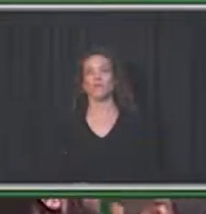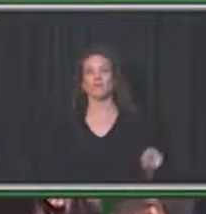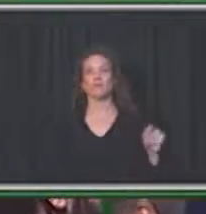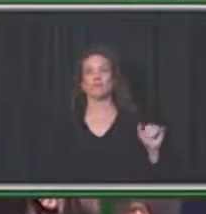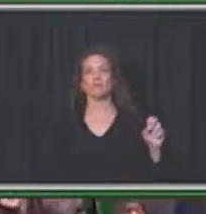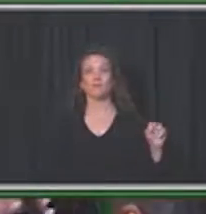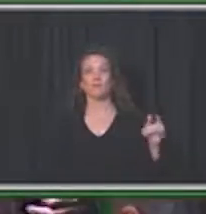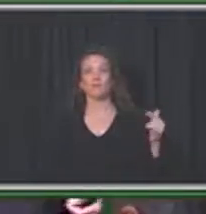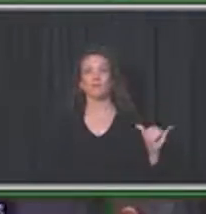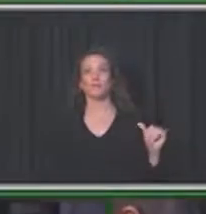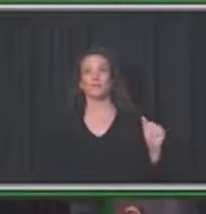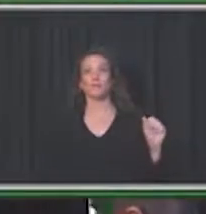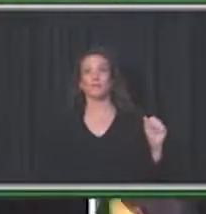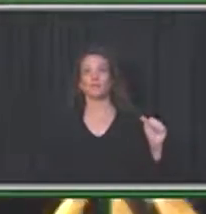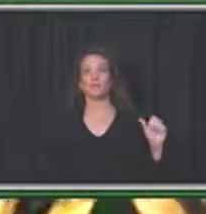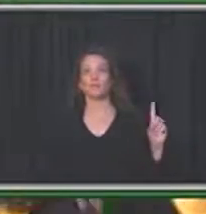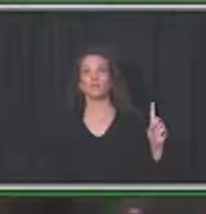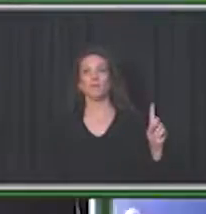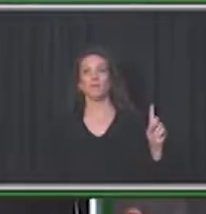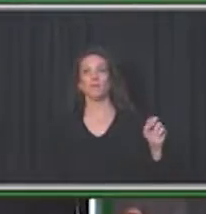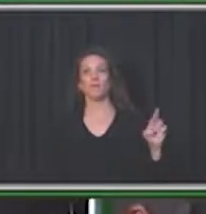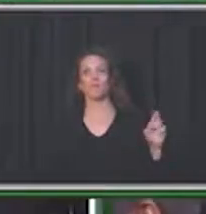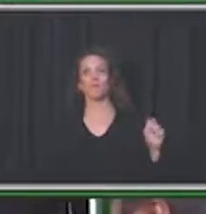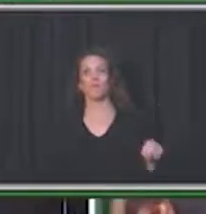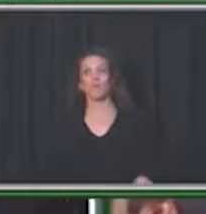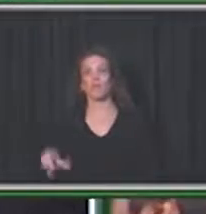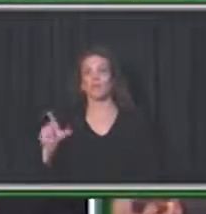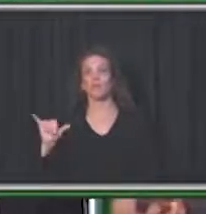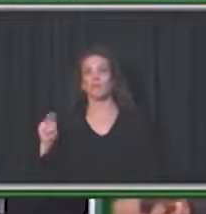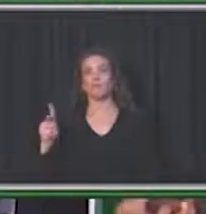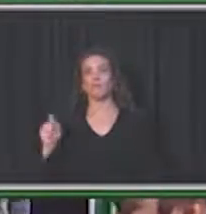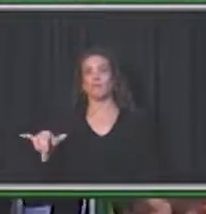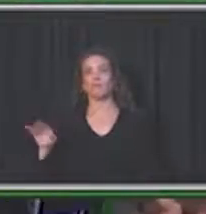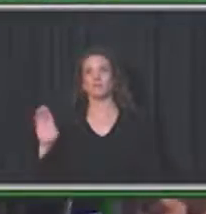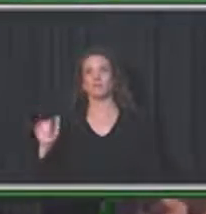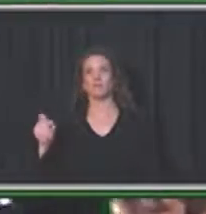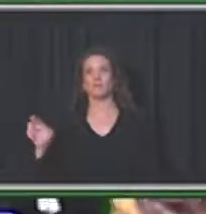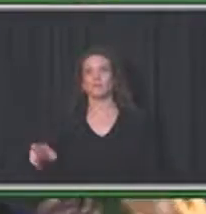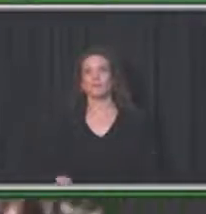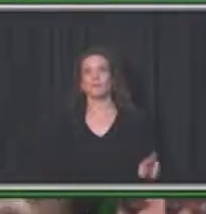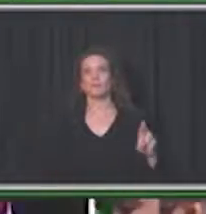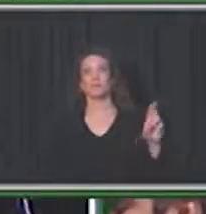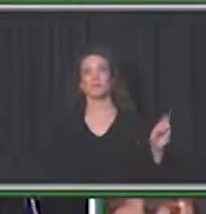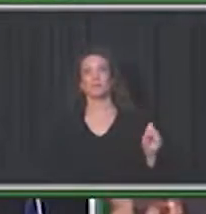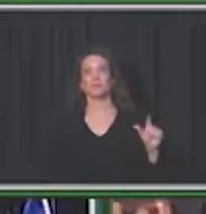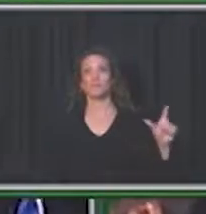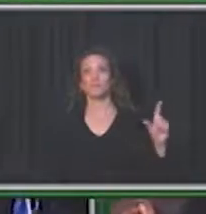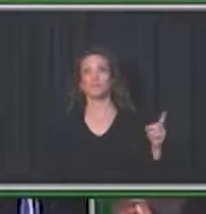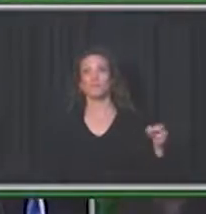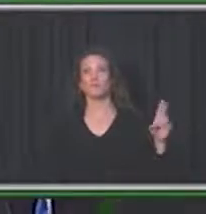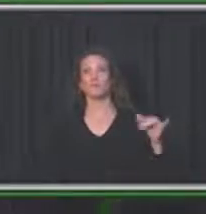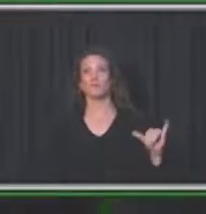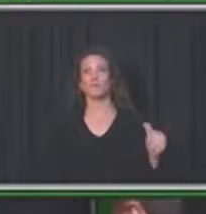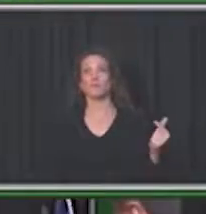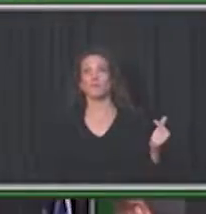Timothy Anderson. Lindsay Baker. Russell Darling.